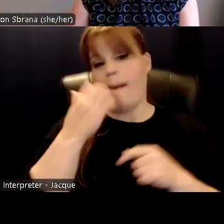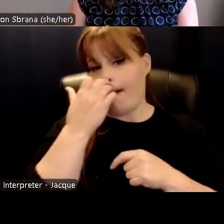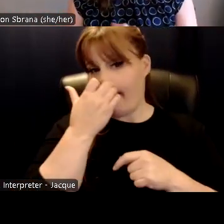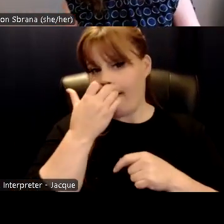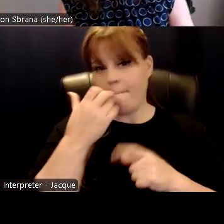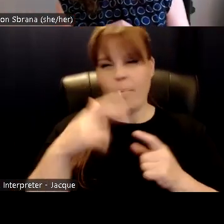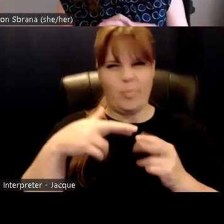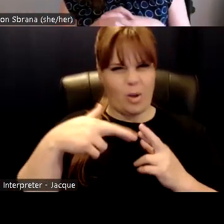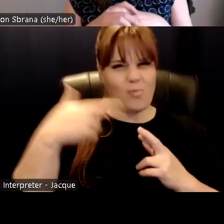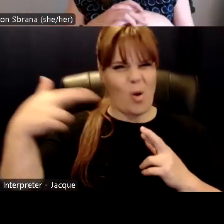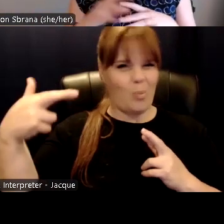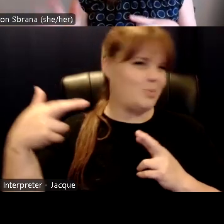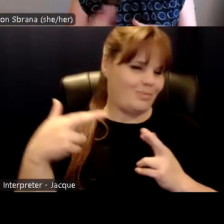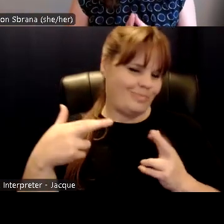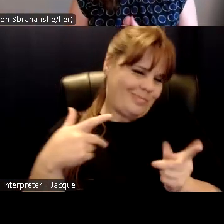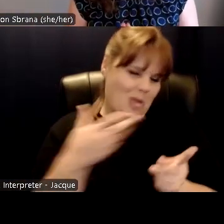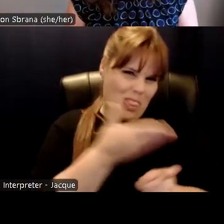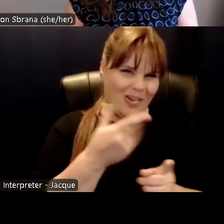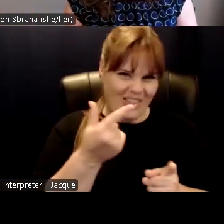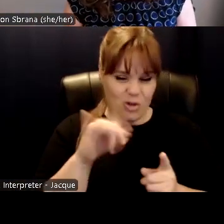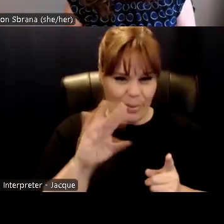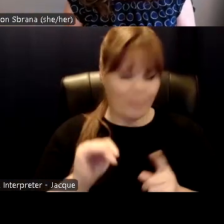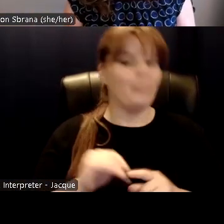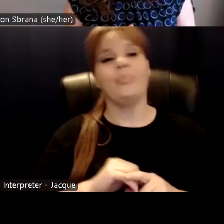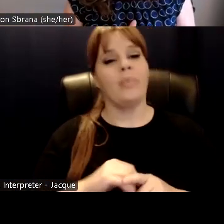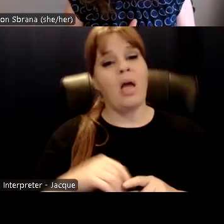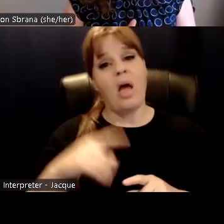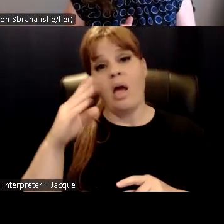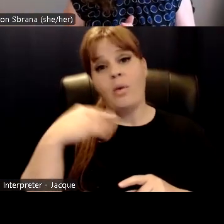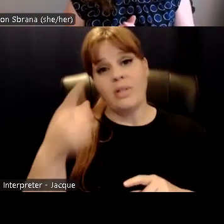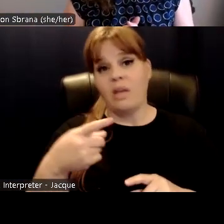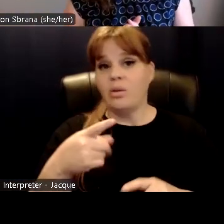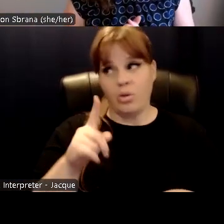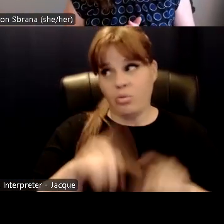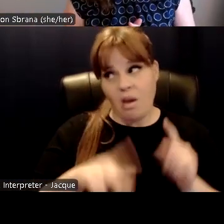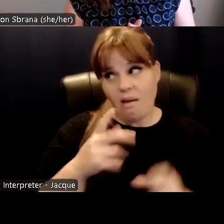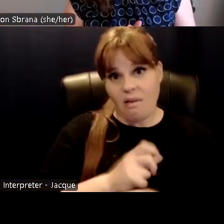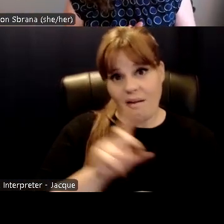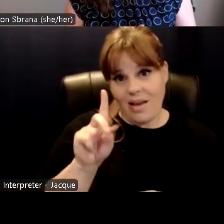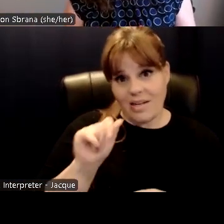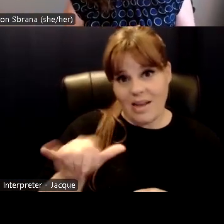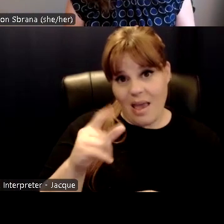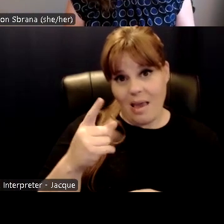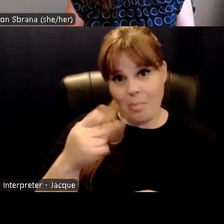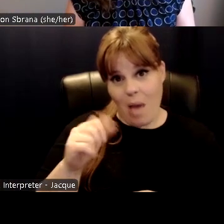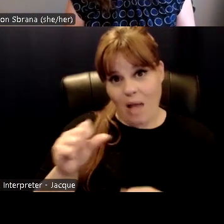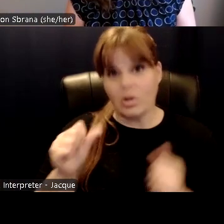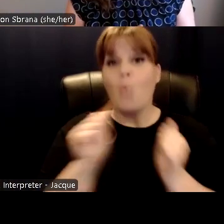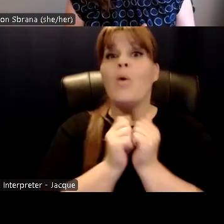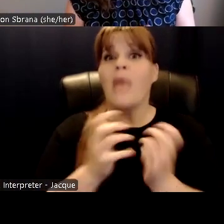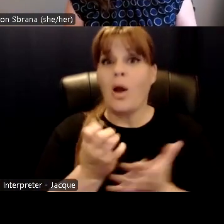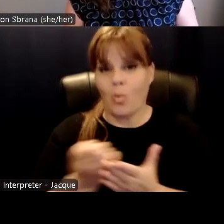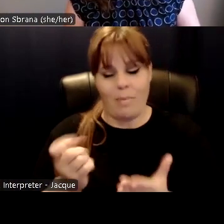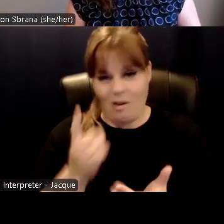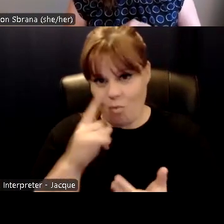ropes come with the gym. And I will tell you that you can't even get a day pass without equipment for that cost to this climbing